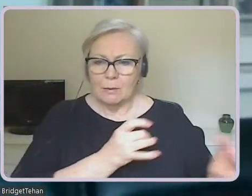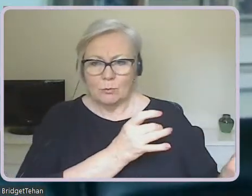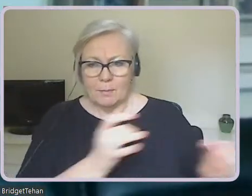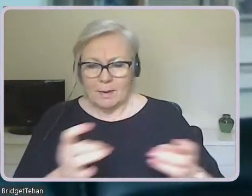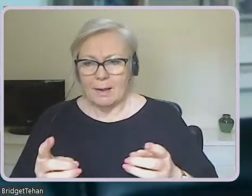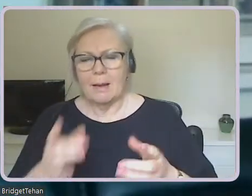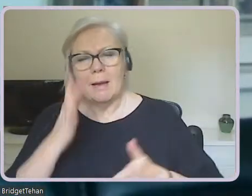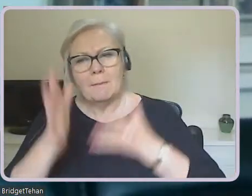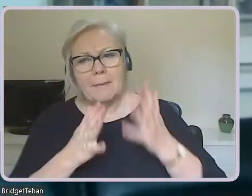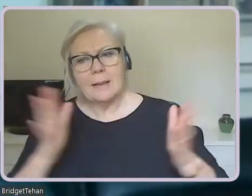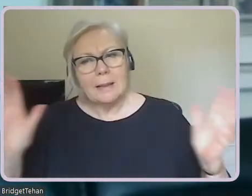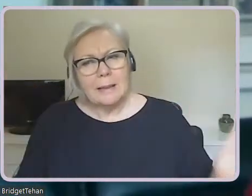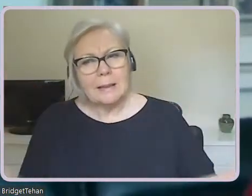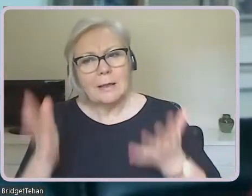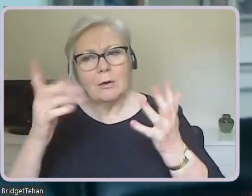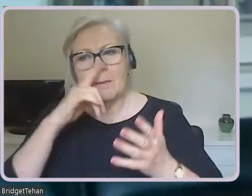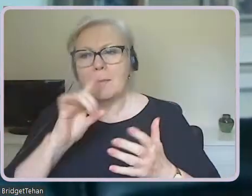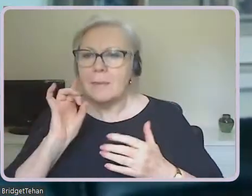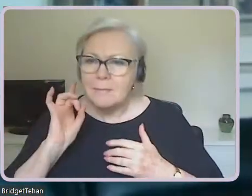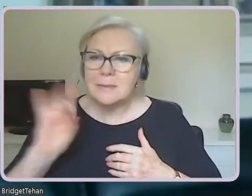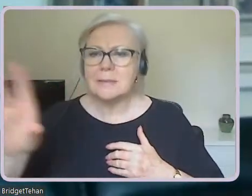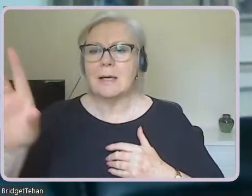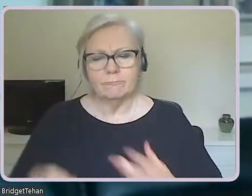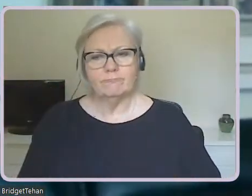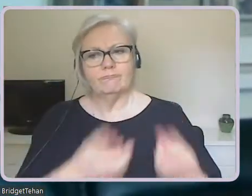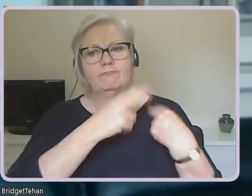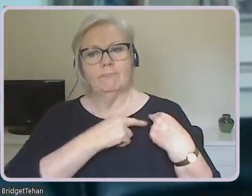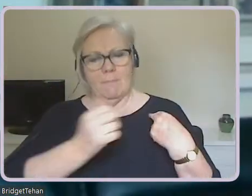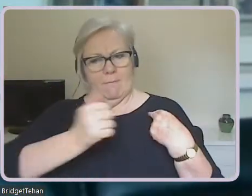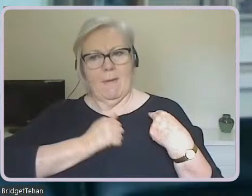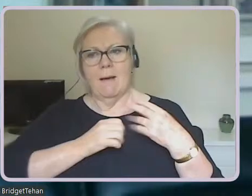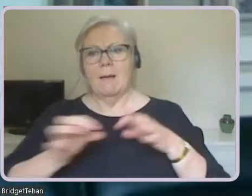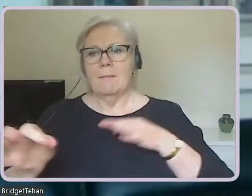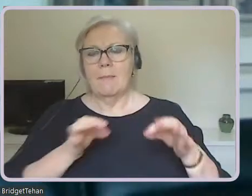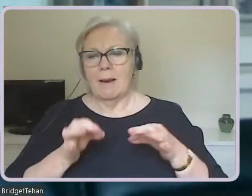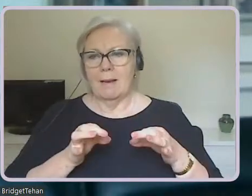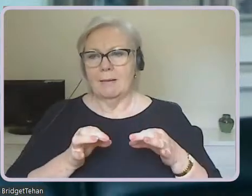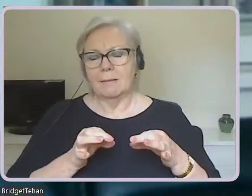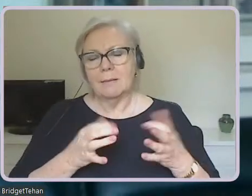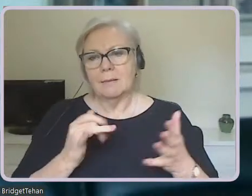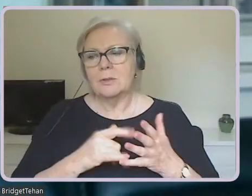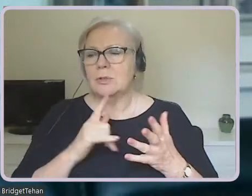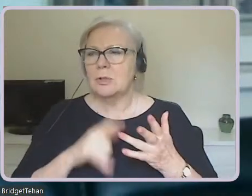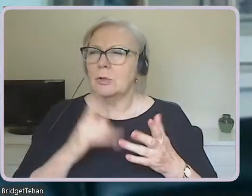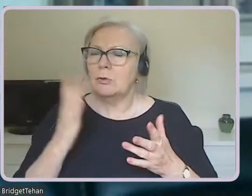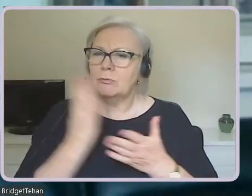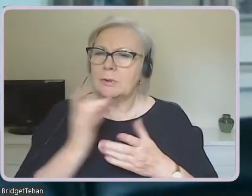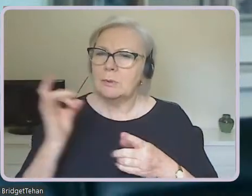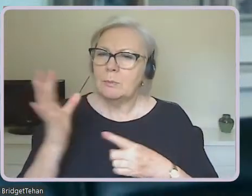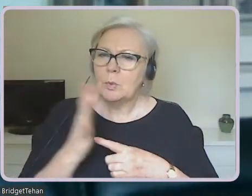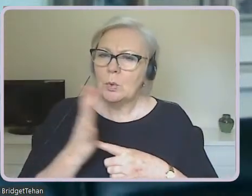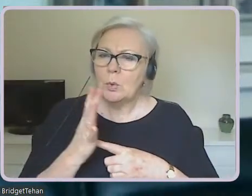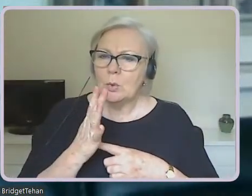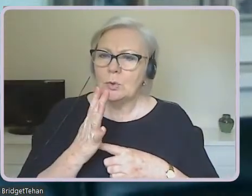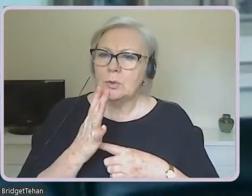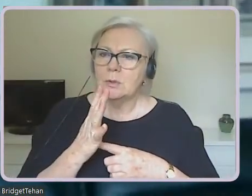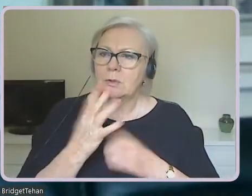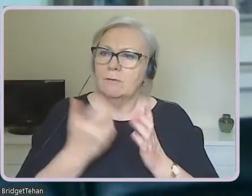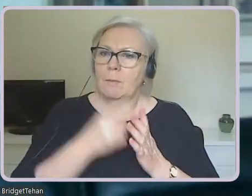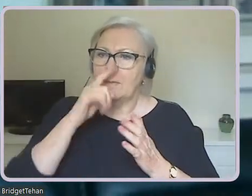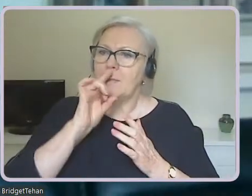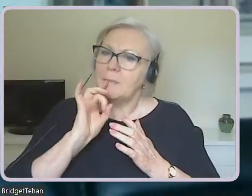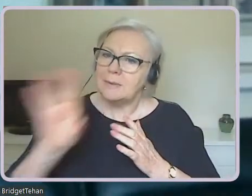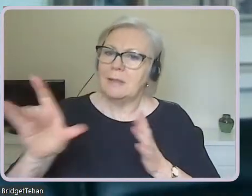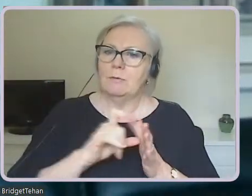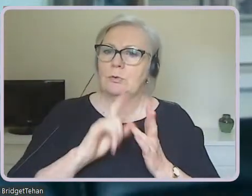to own their own plans, being best placed, of course, to do that planning.